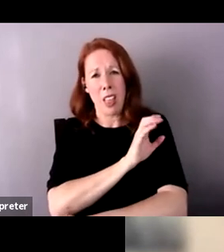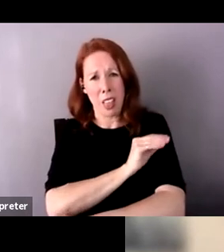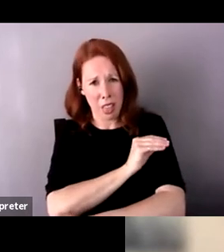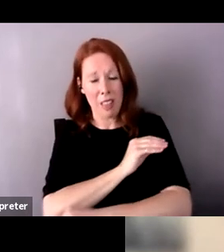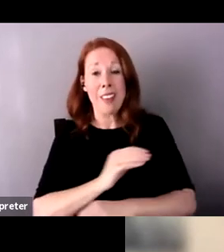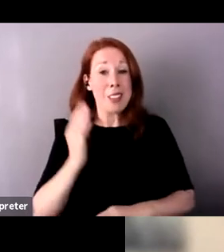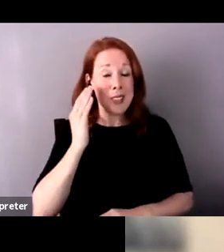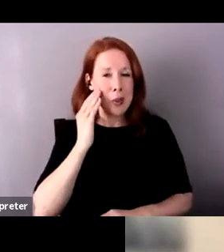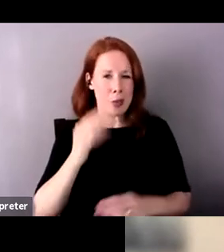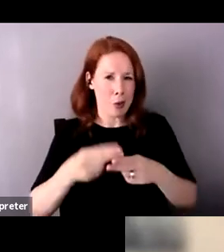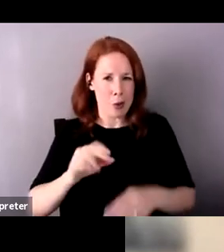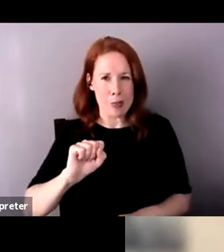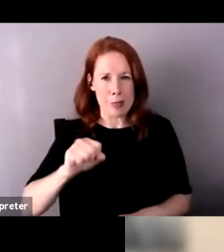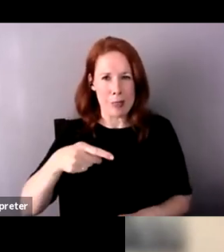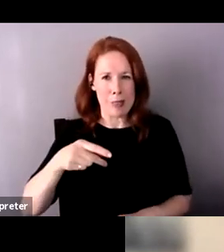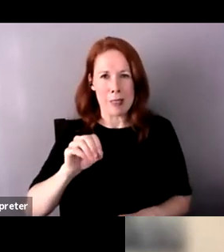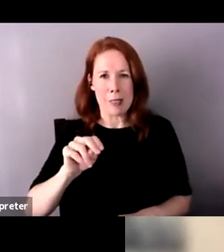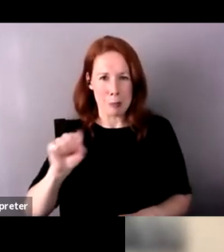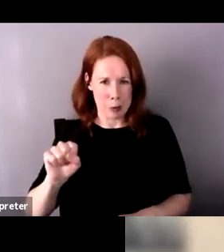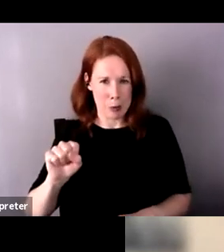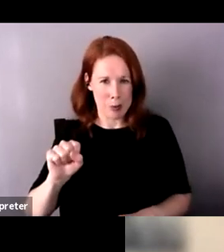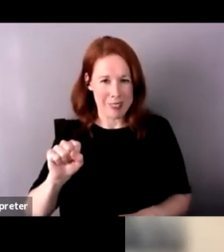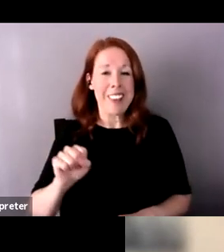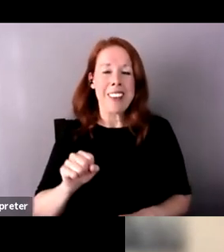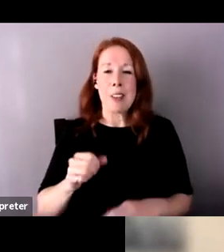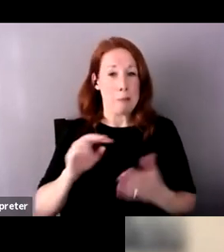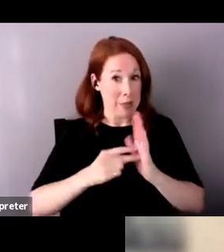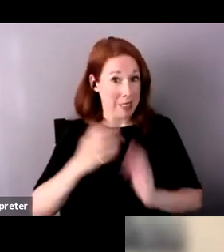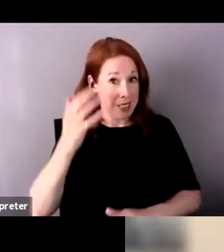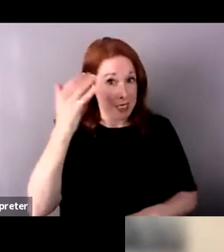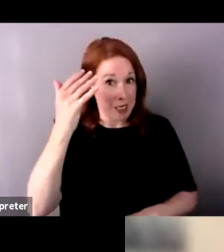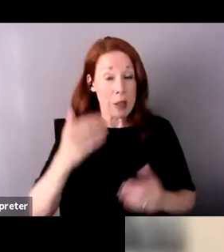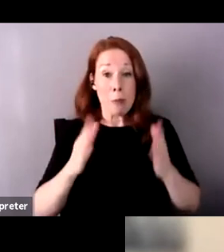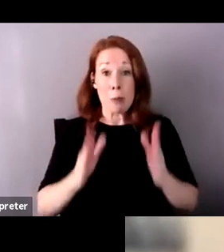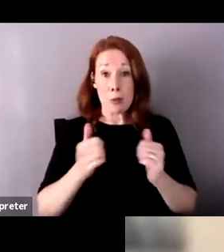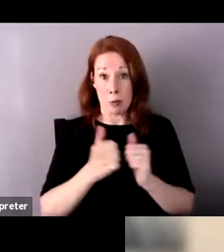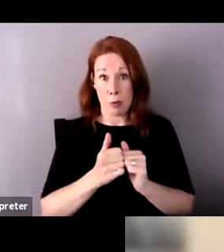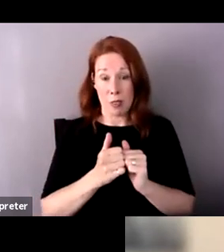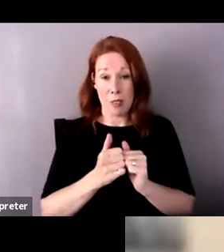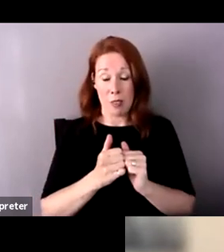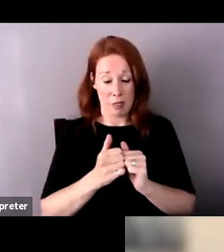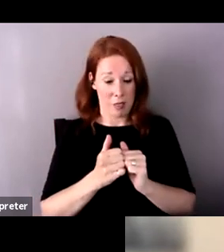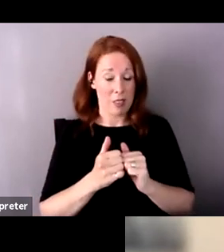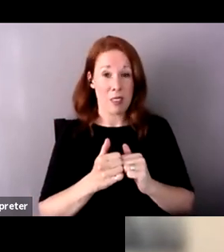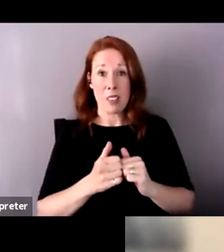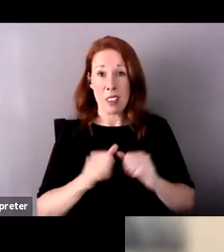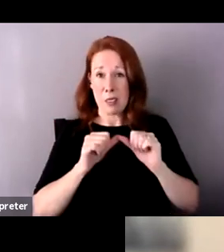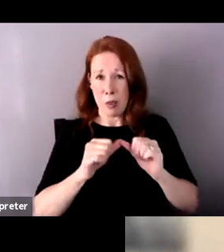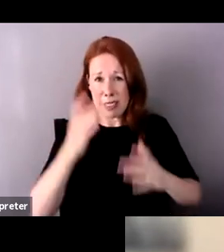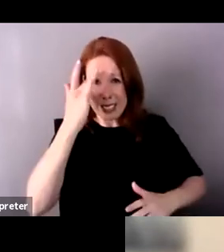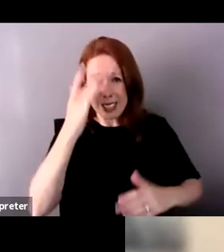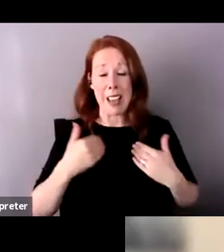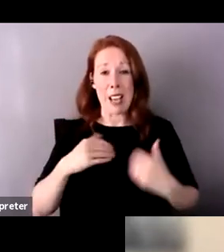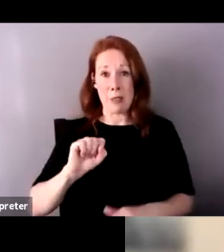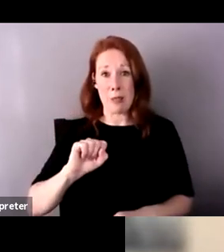theory being Christine Miserando's idea about someone with chronic illness having a certain number of spoons each day, and you use a